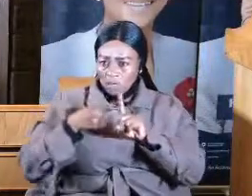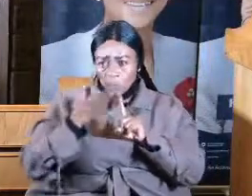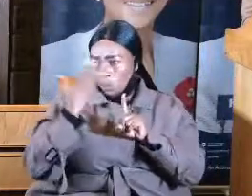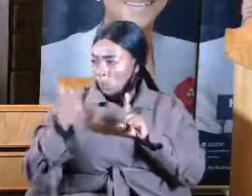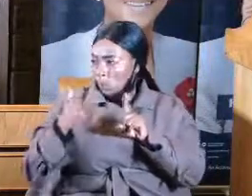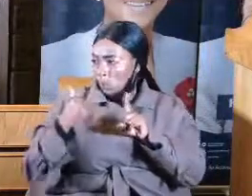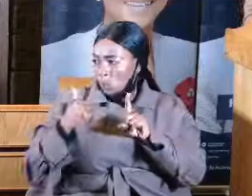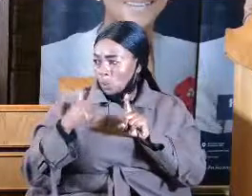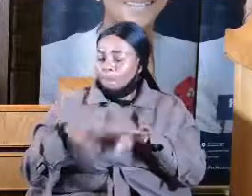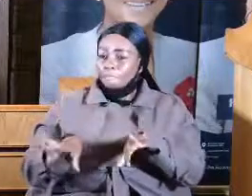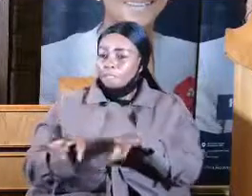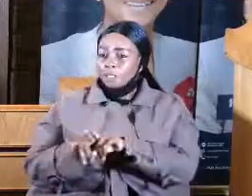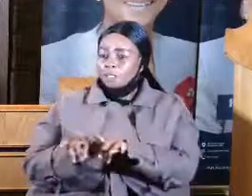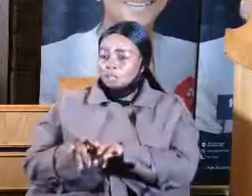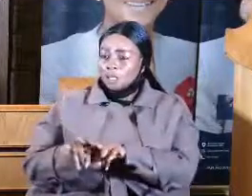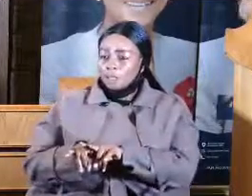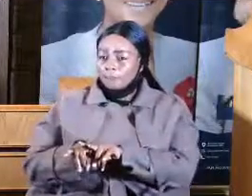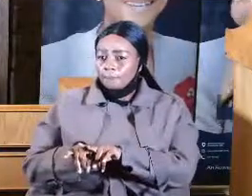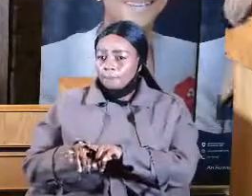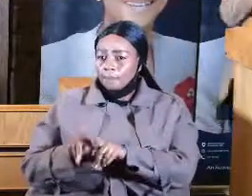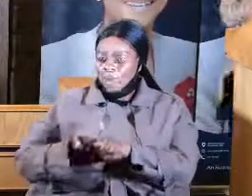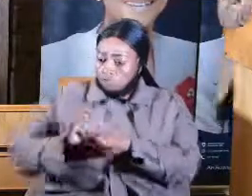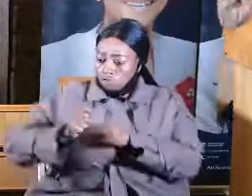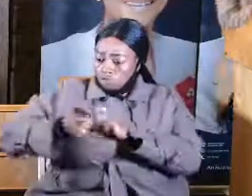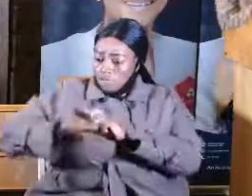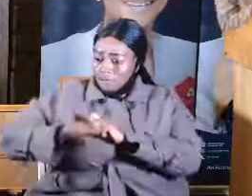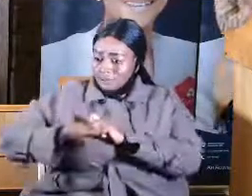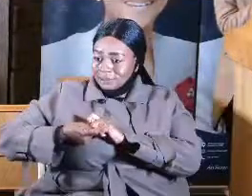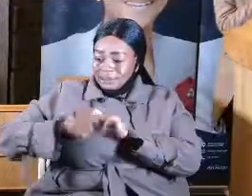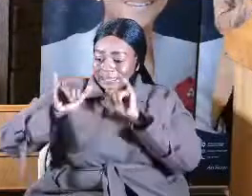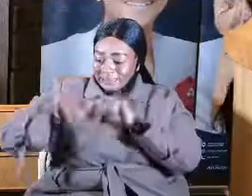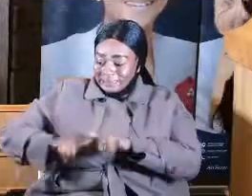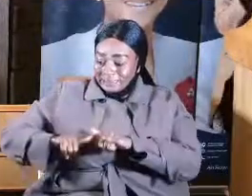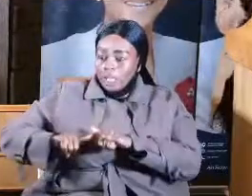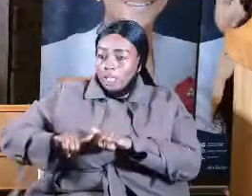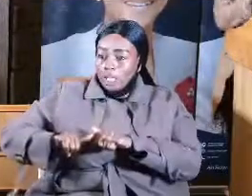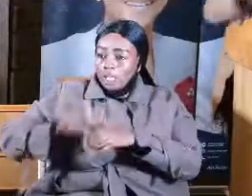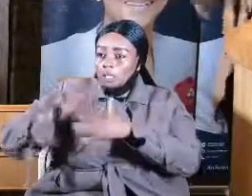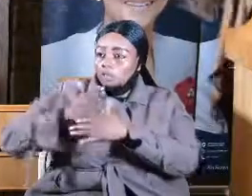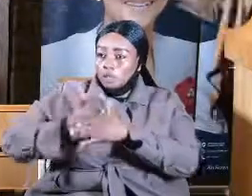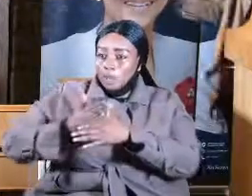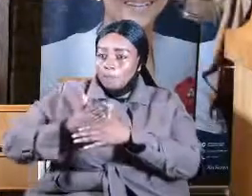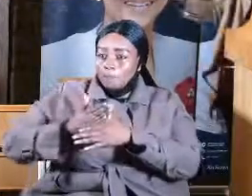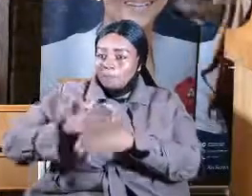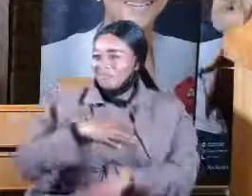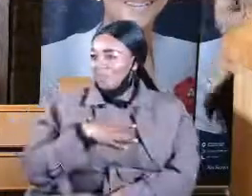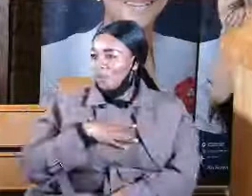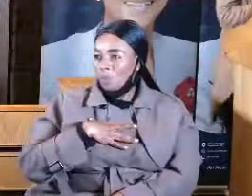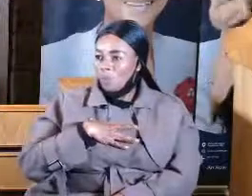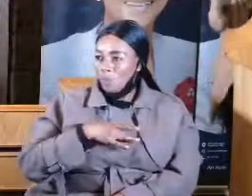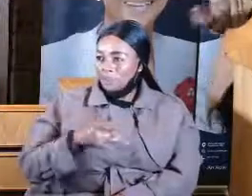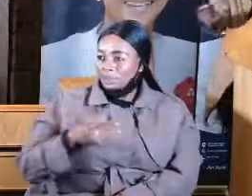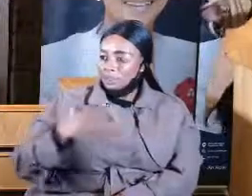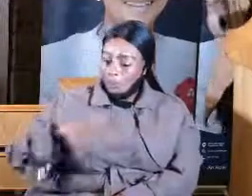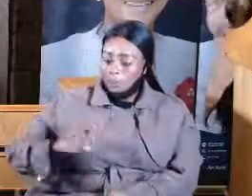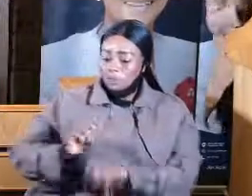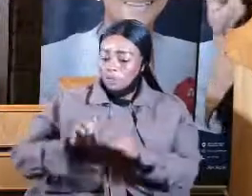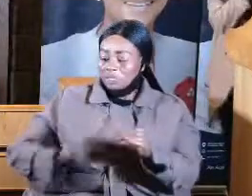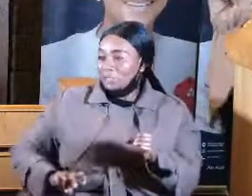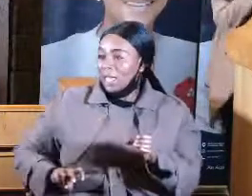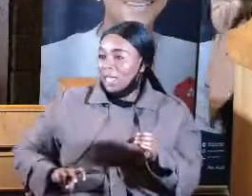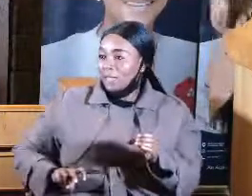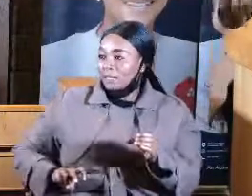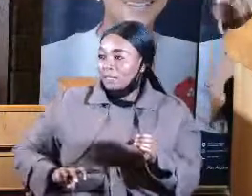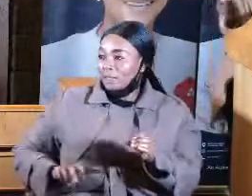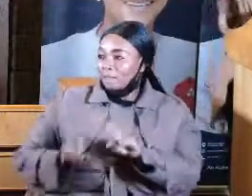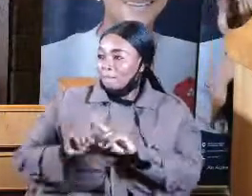And then also, trans people are stuck in jobs that they don't even like anymore. They've outgrown because they